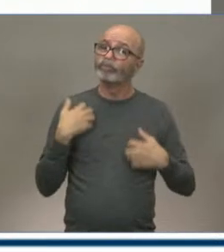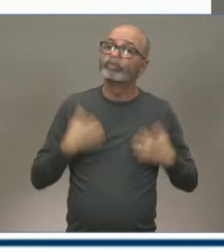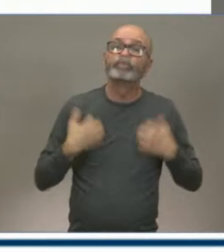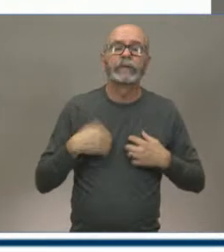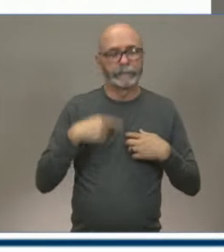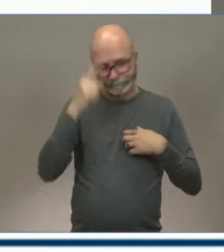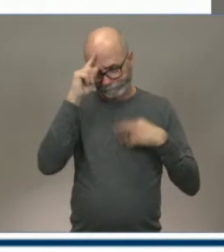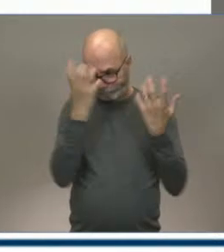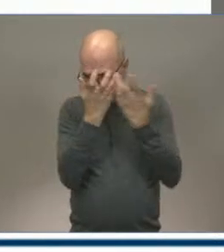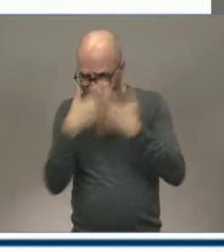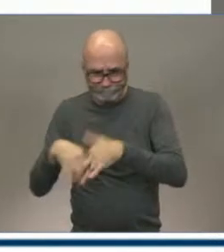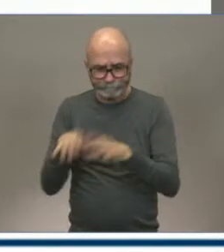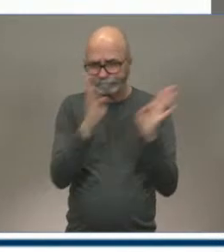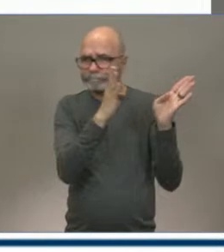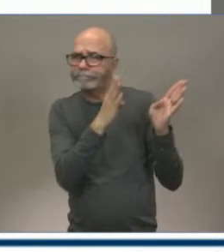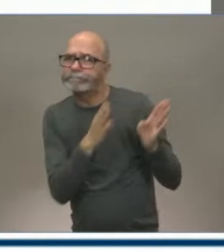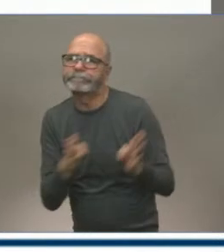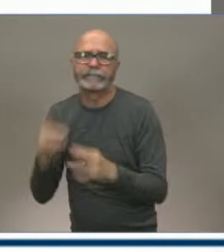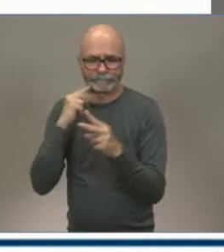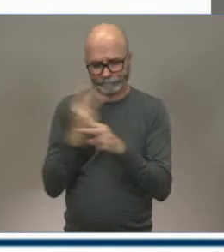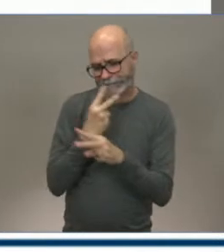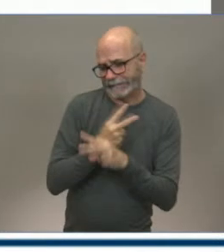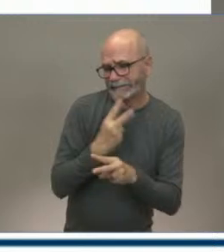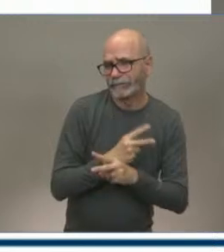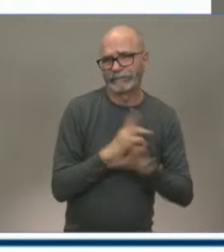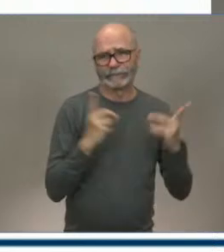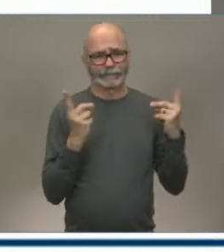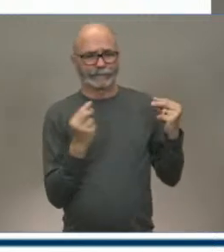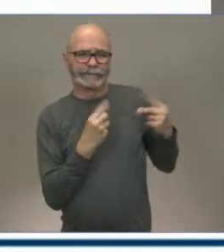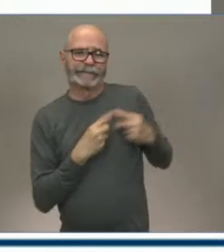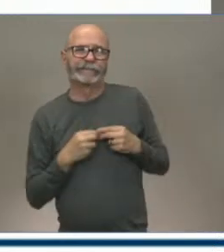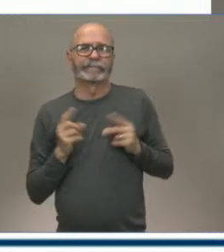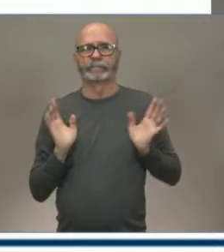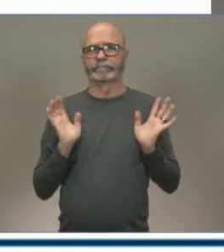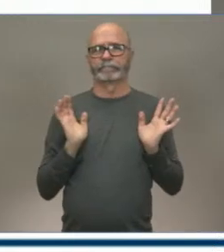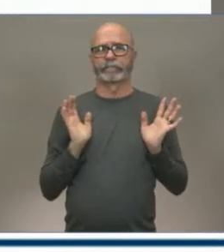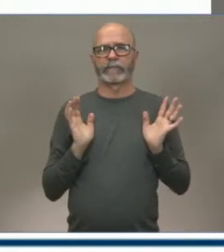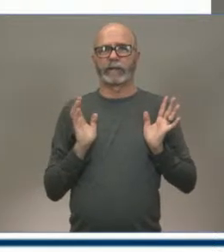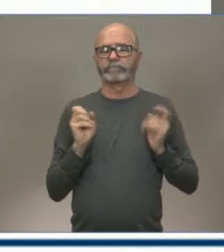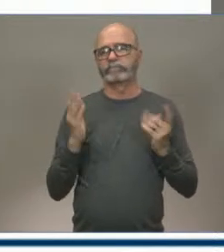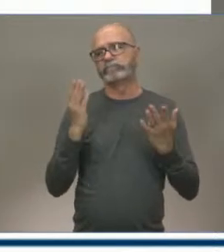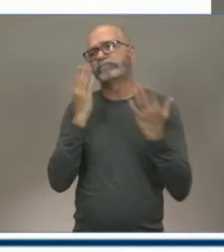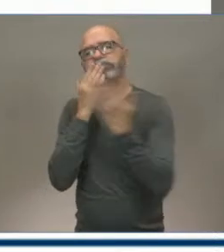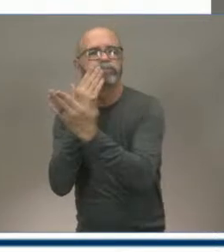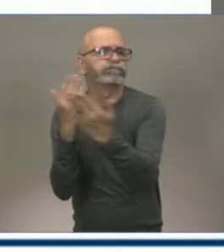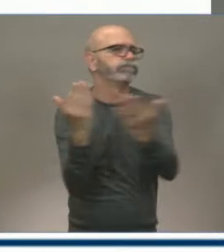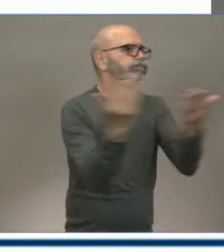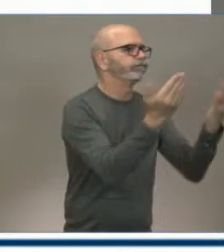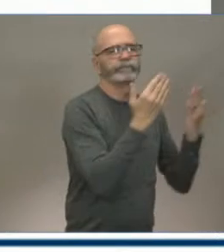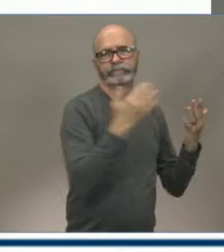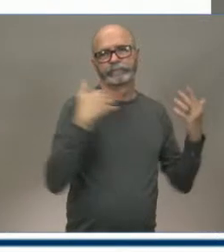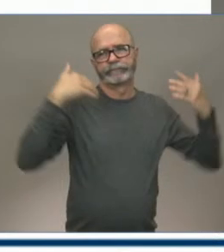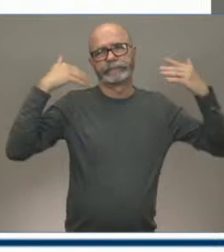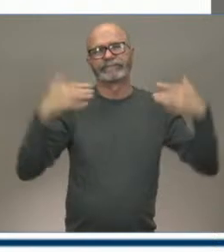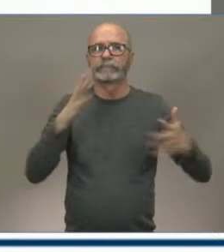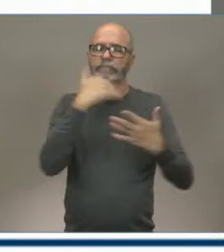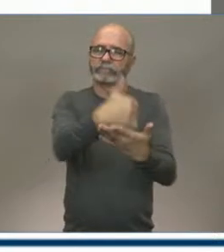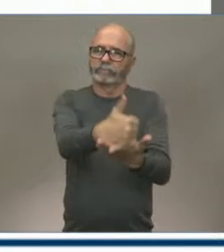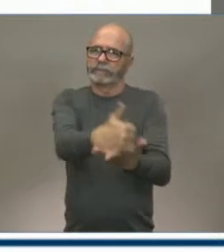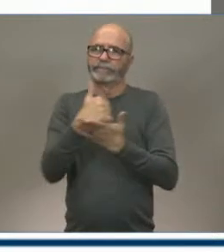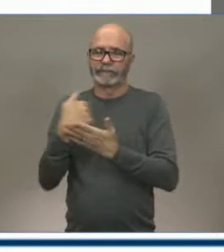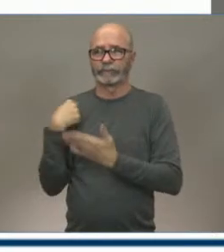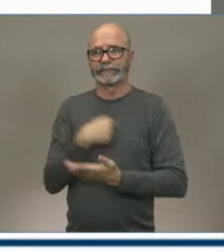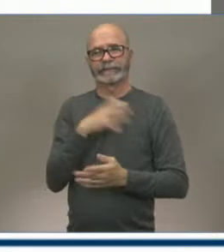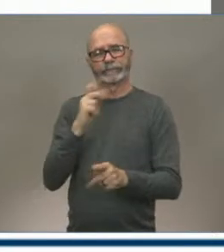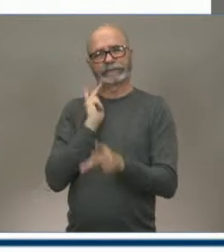work, despite the financial impact. So I thank you for being part of the solution and for doing your part to keep our communities safe.